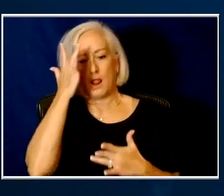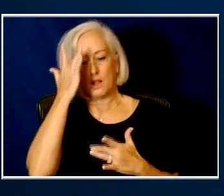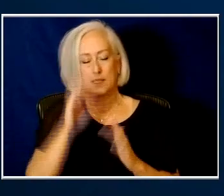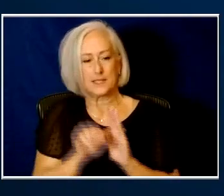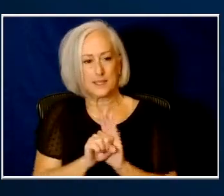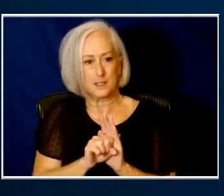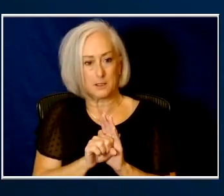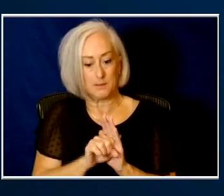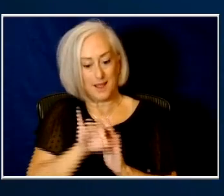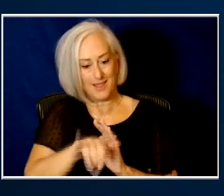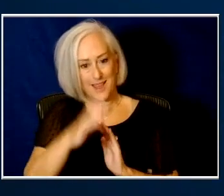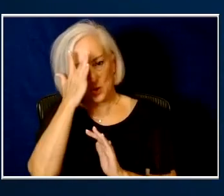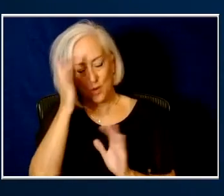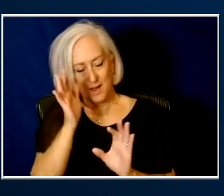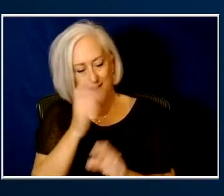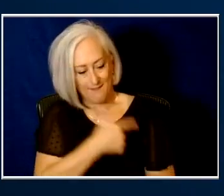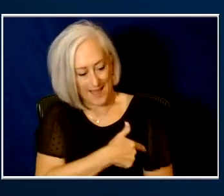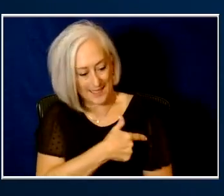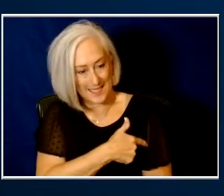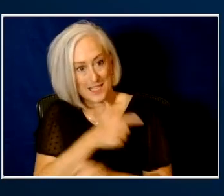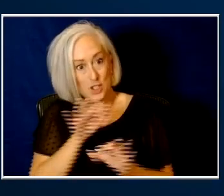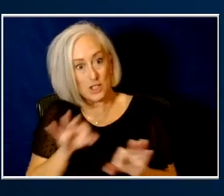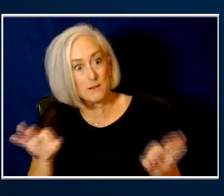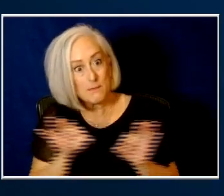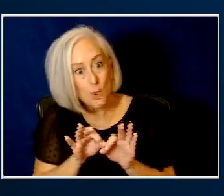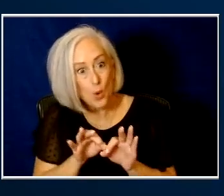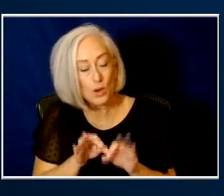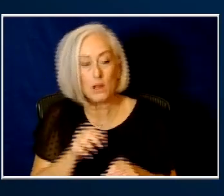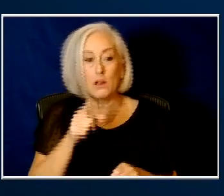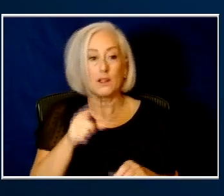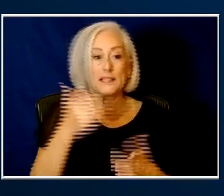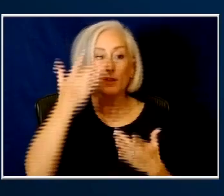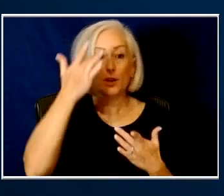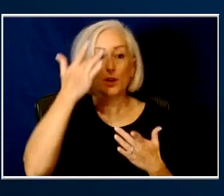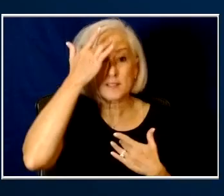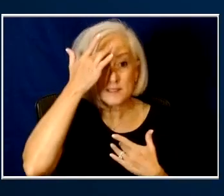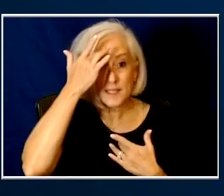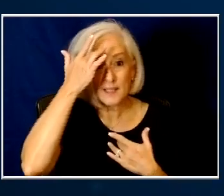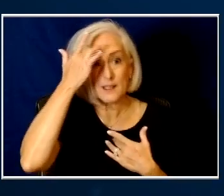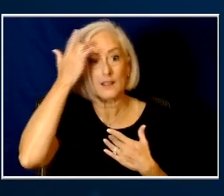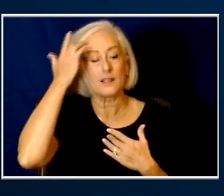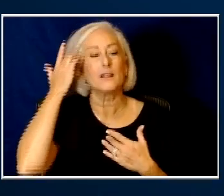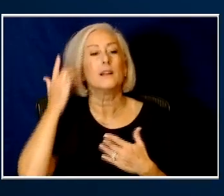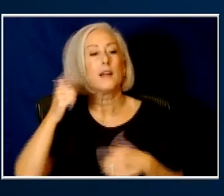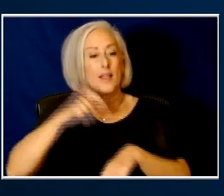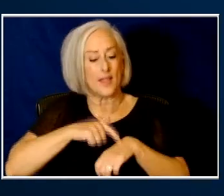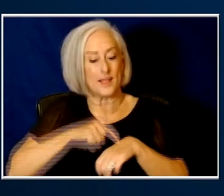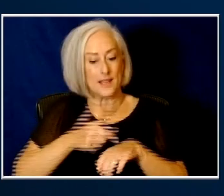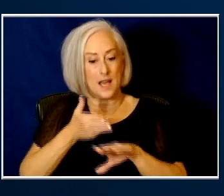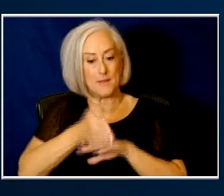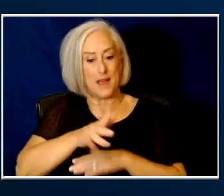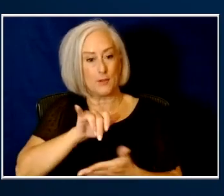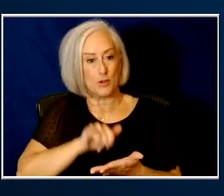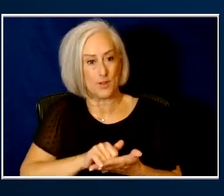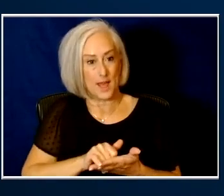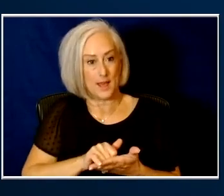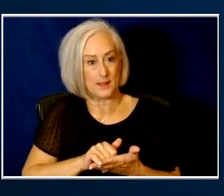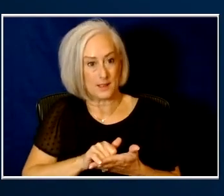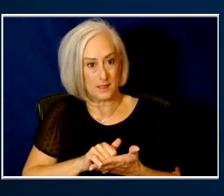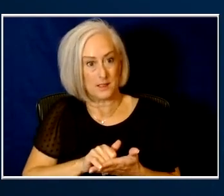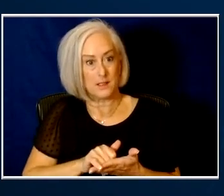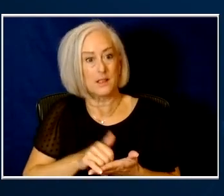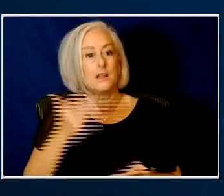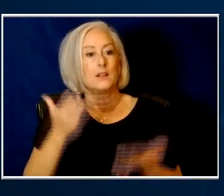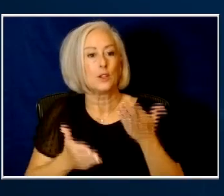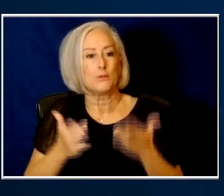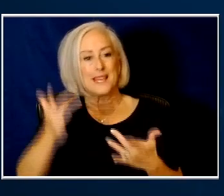vaccination, and especially if you've had an infection, if there's time that's gone after that, you're so much more likely to get sick again if you